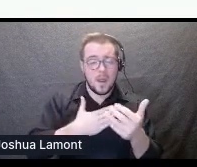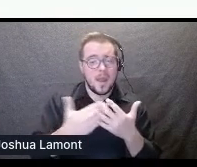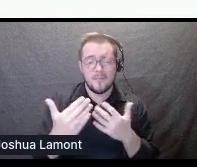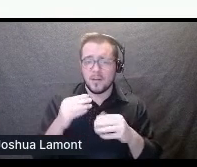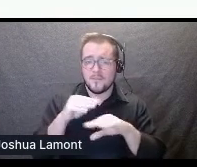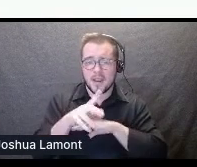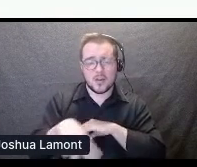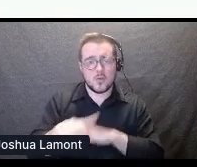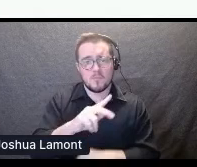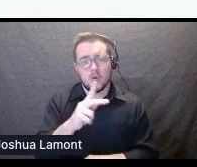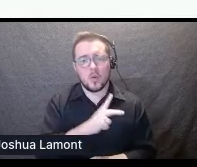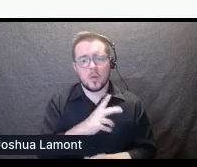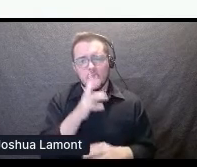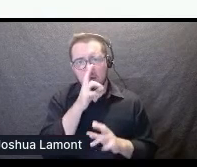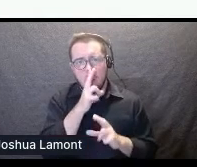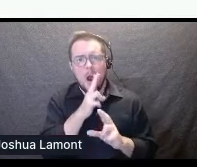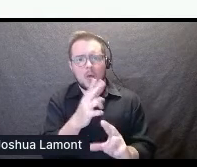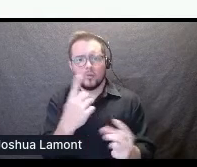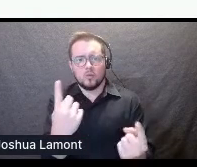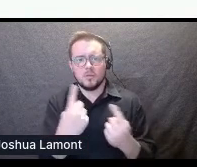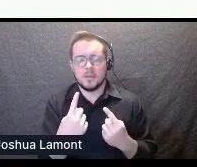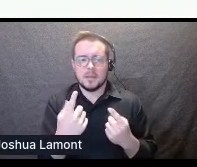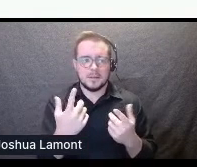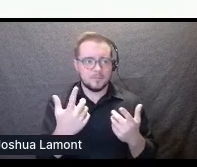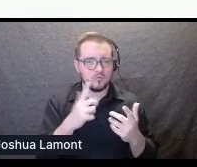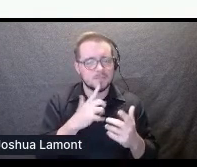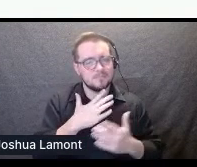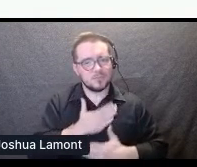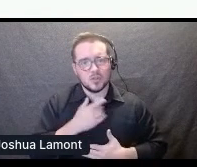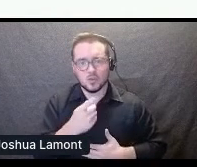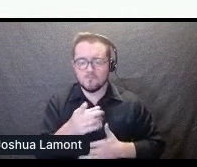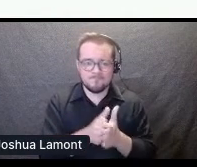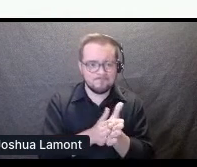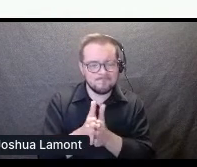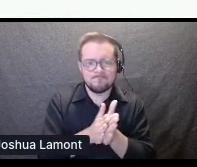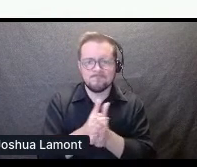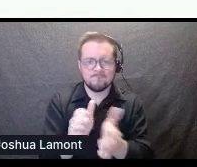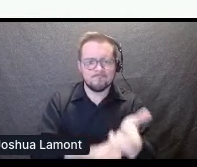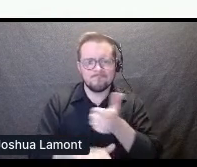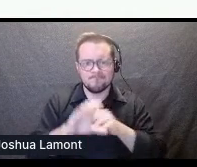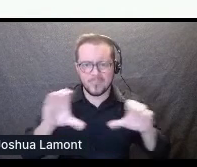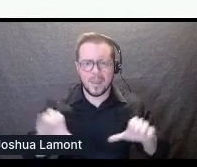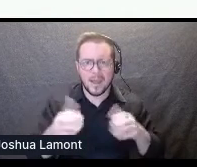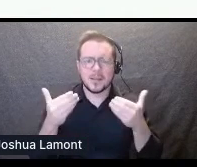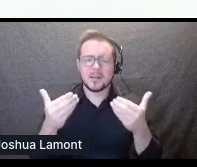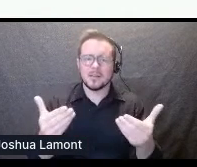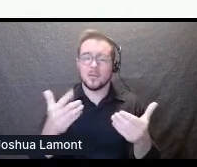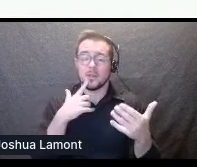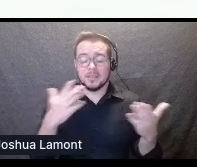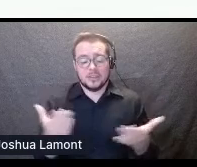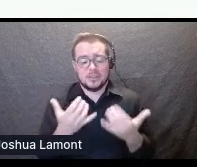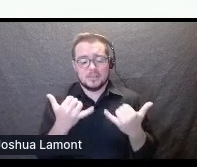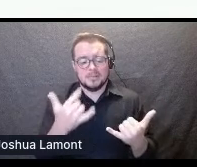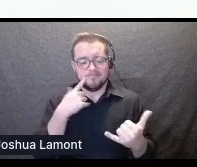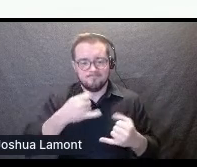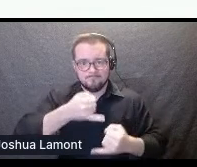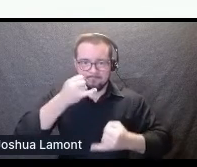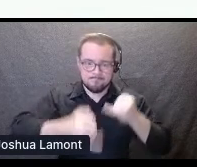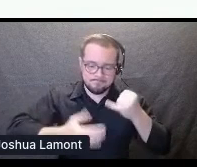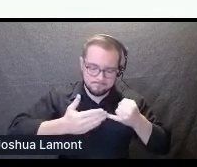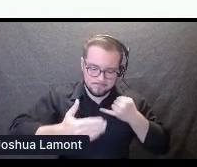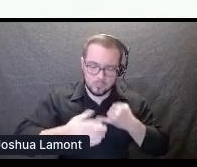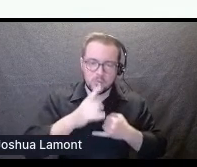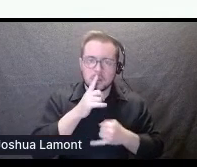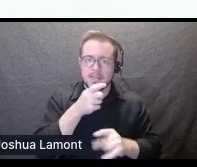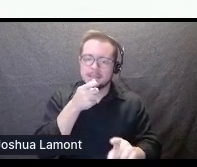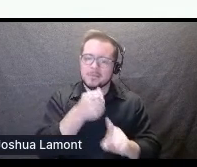are grateful for you channeling that motivation into action. And we're also here today because this is the final stretch. We're really about to hit the core get out the